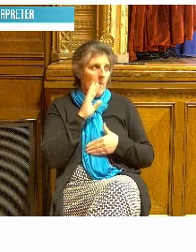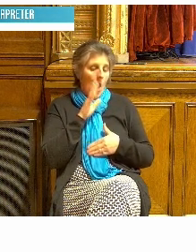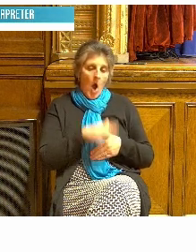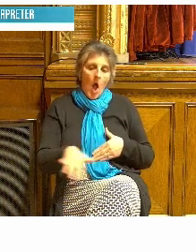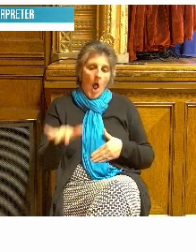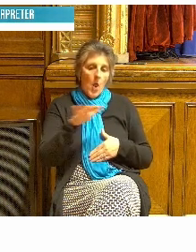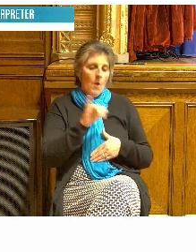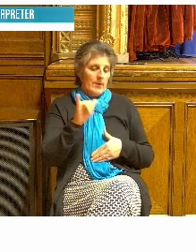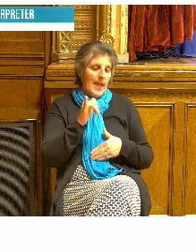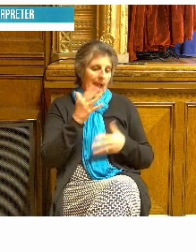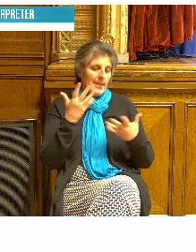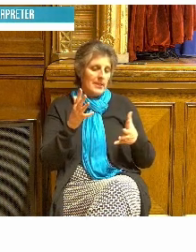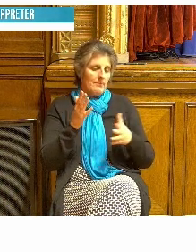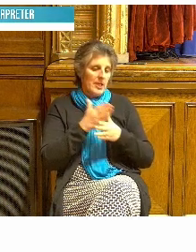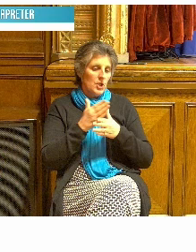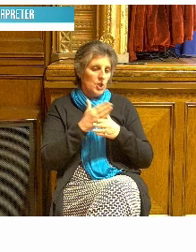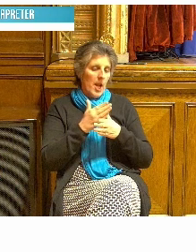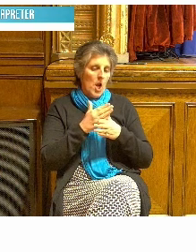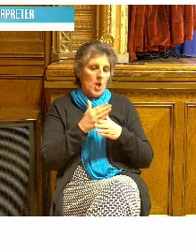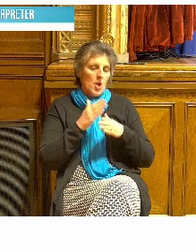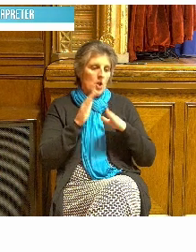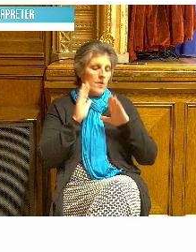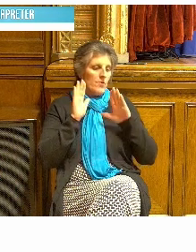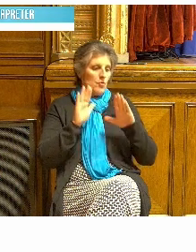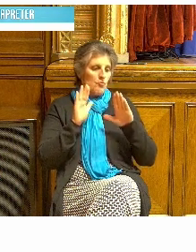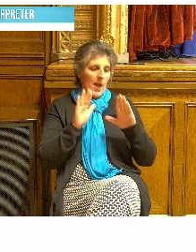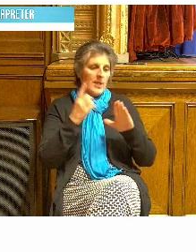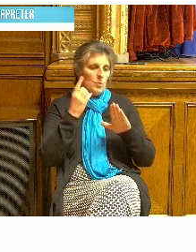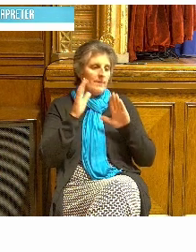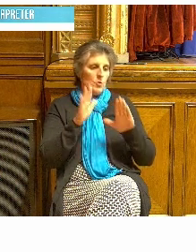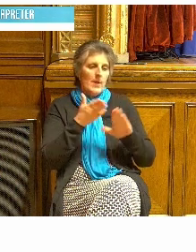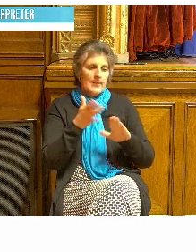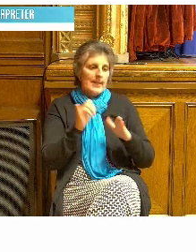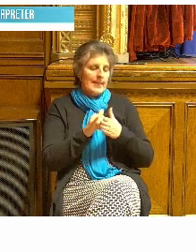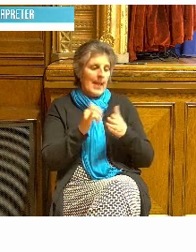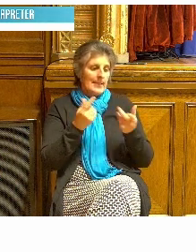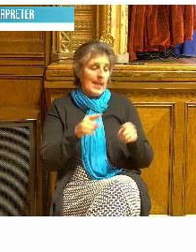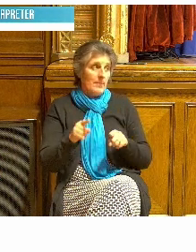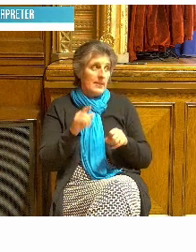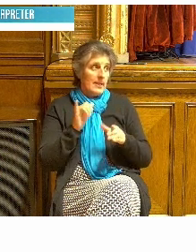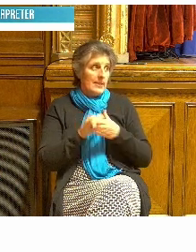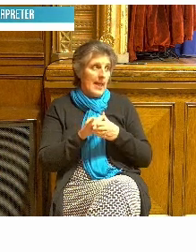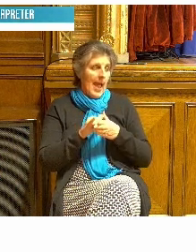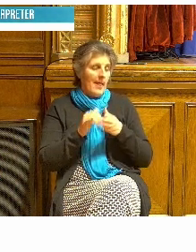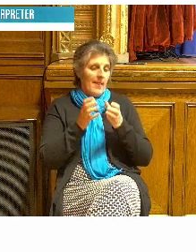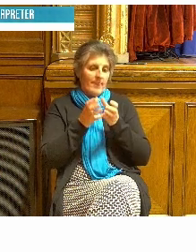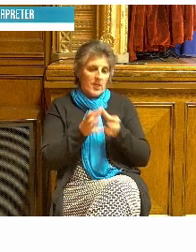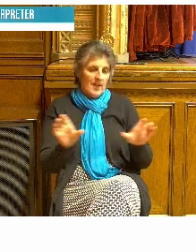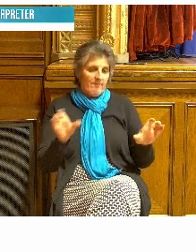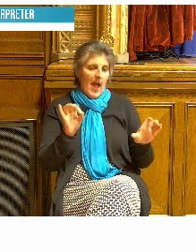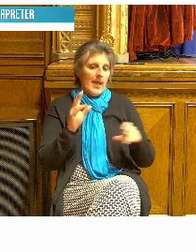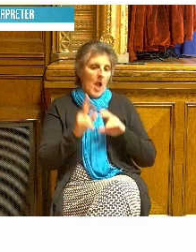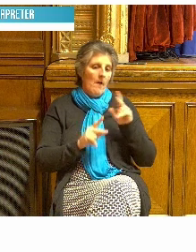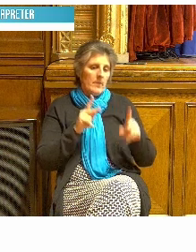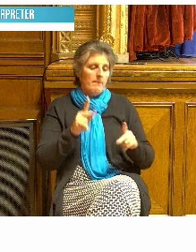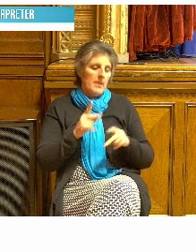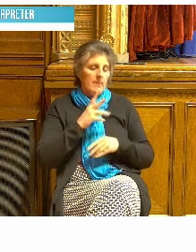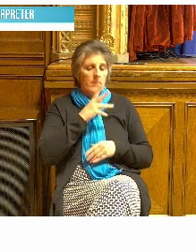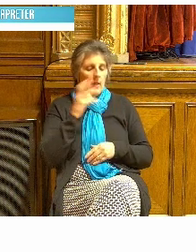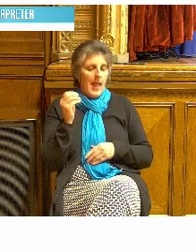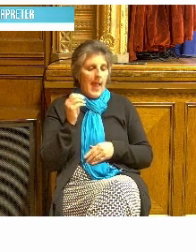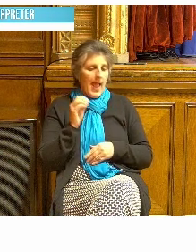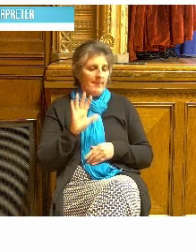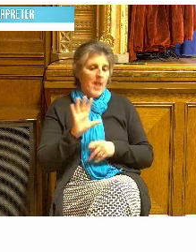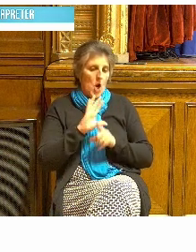over, as is being spoken, one of the greatest things that has taken place is that the dividing of the people and